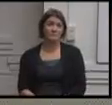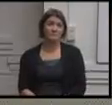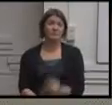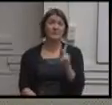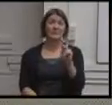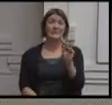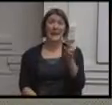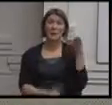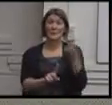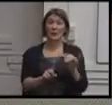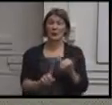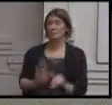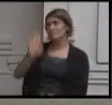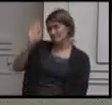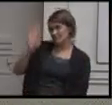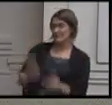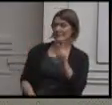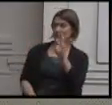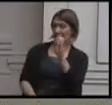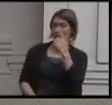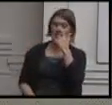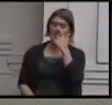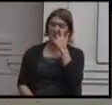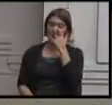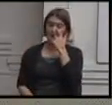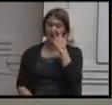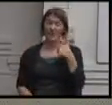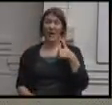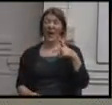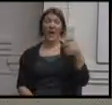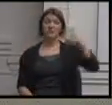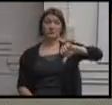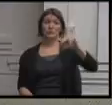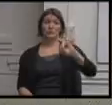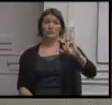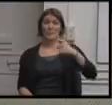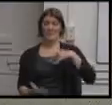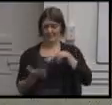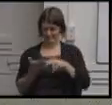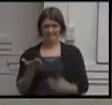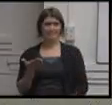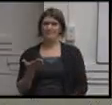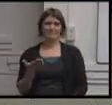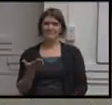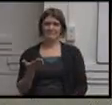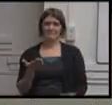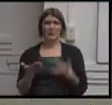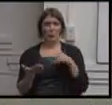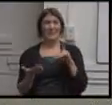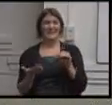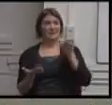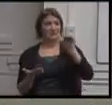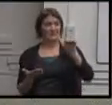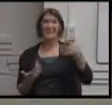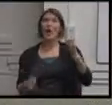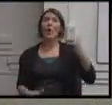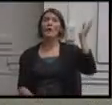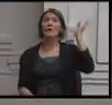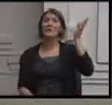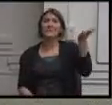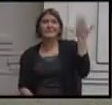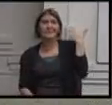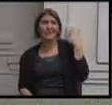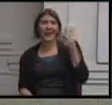Kate also was there. Yeah, I mean, and I voted against it as well because we had a presentation on